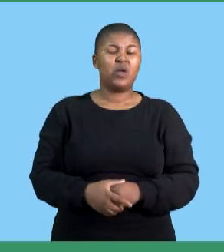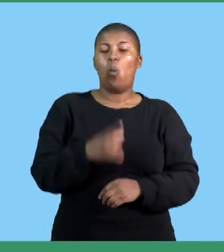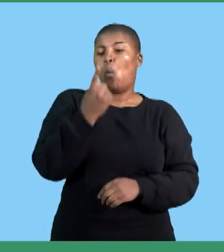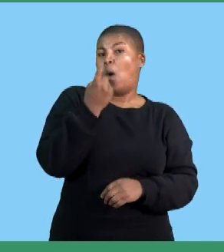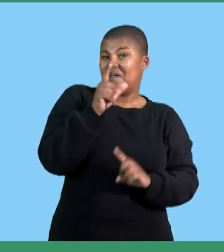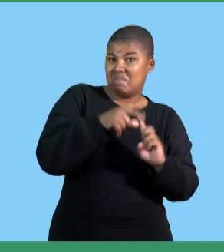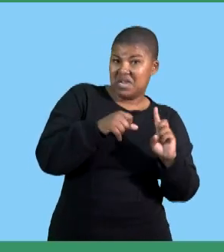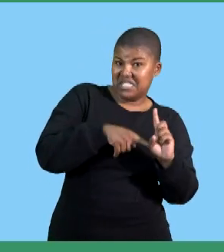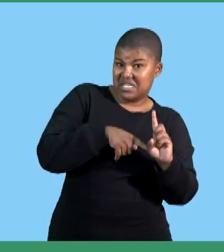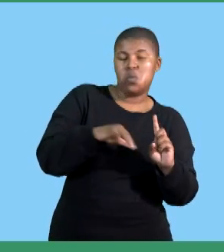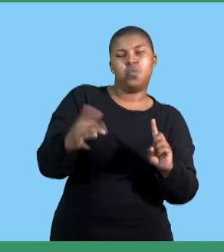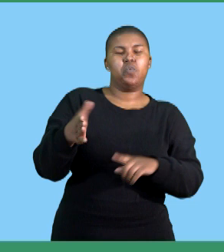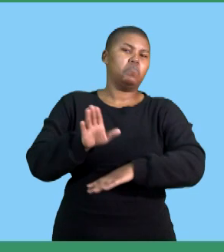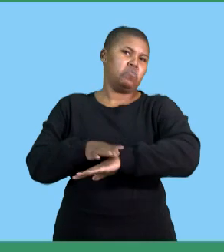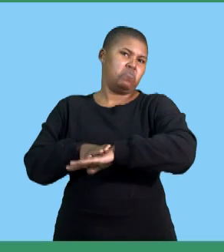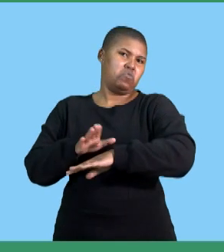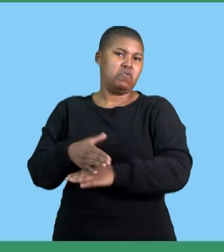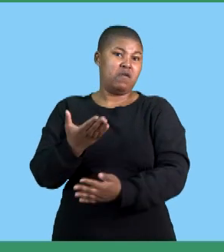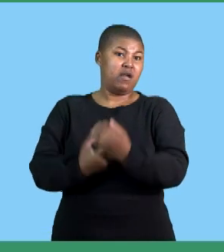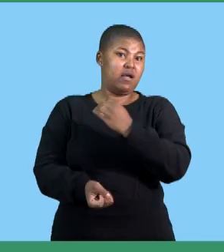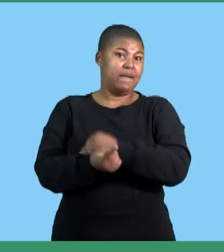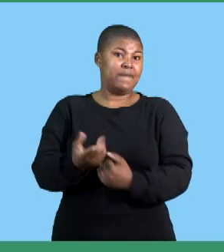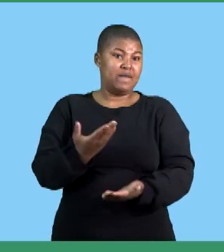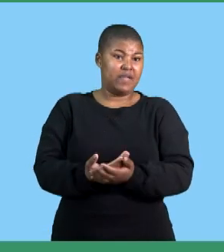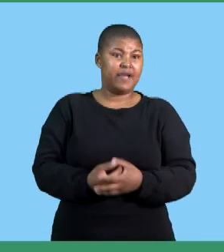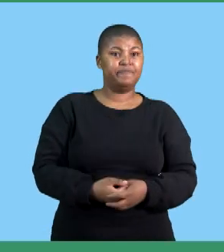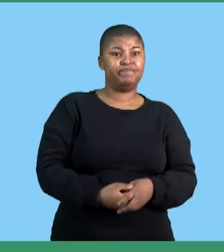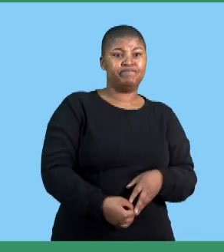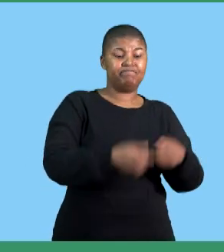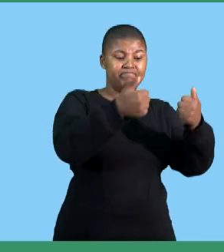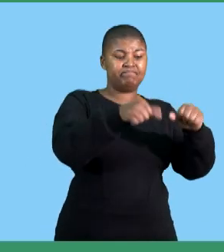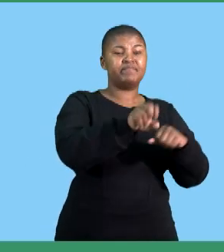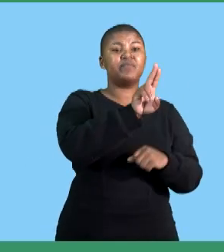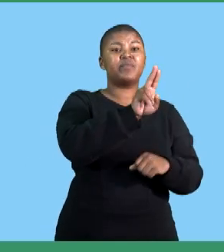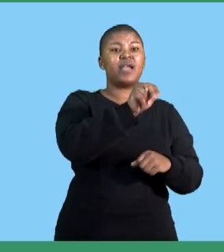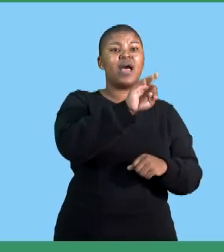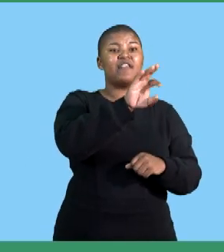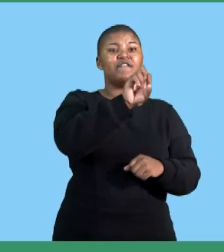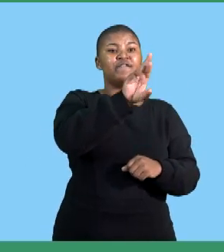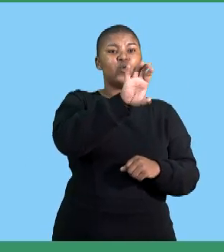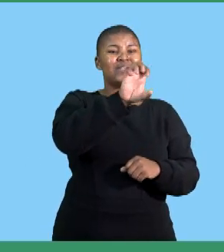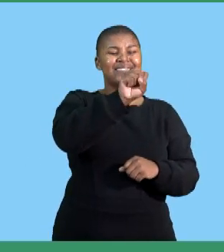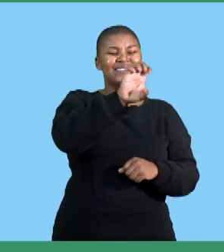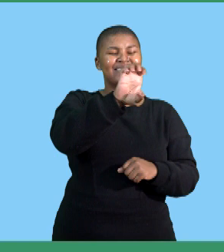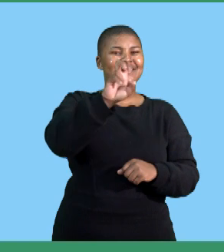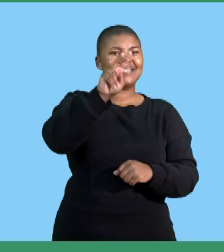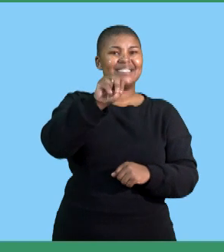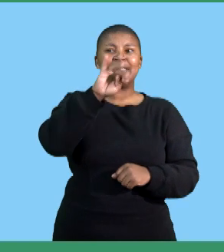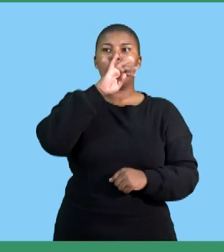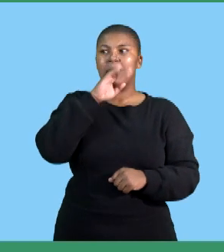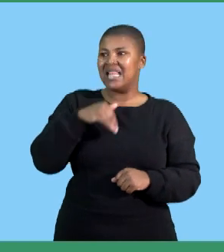people. We also have the word unforeseen, which means it is not anticipated